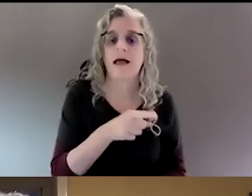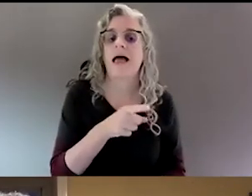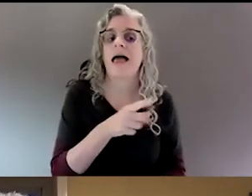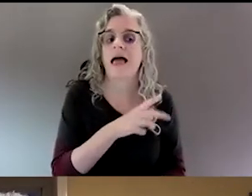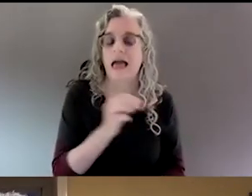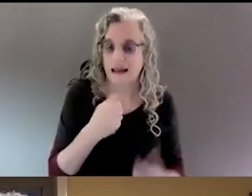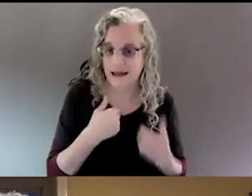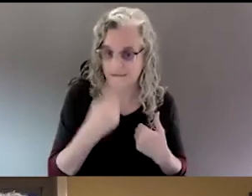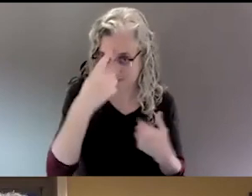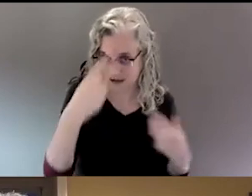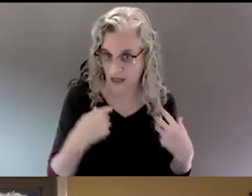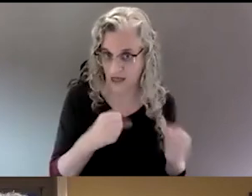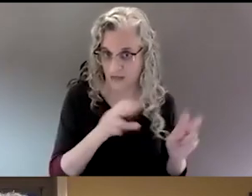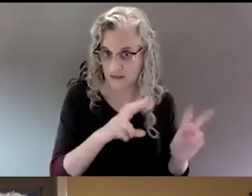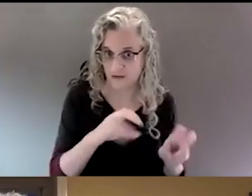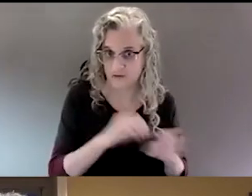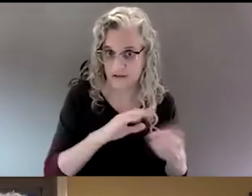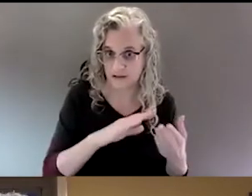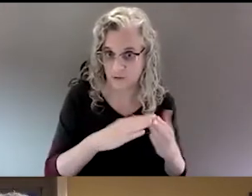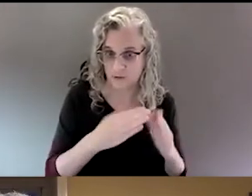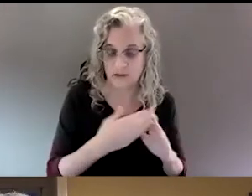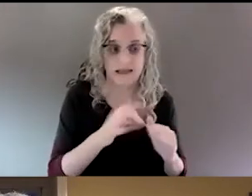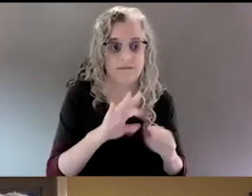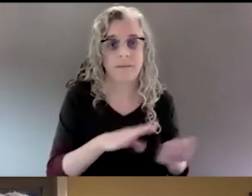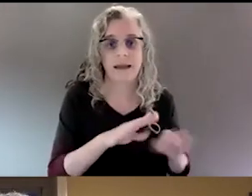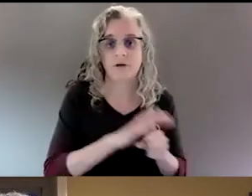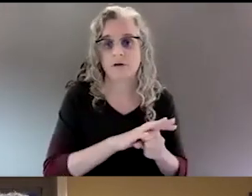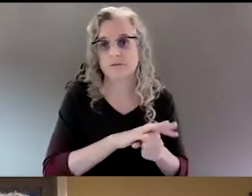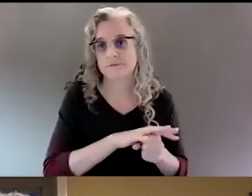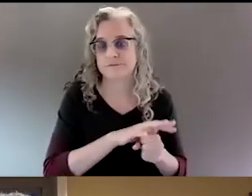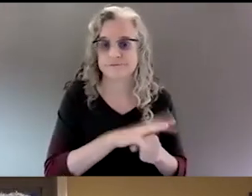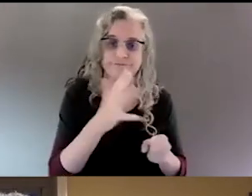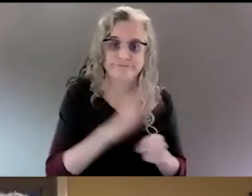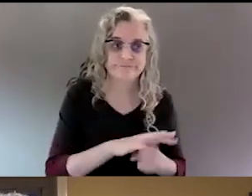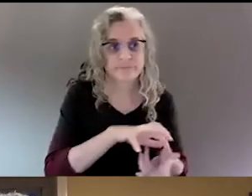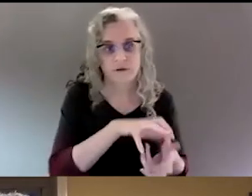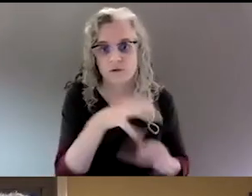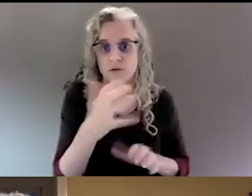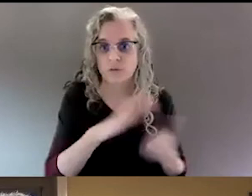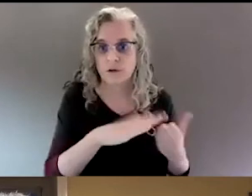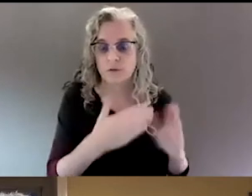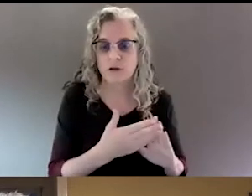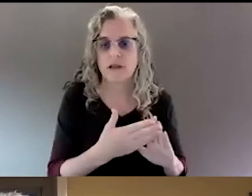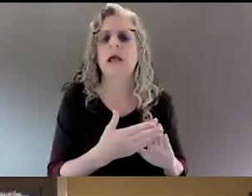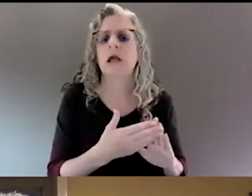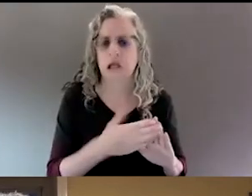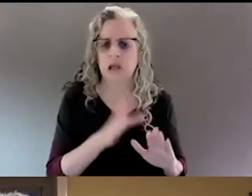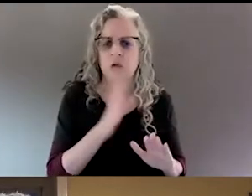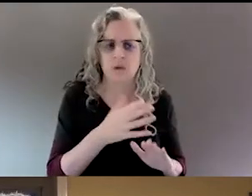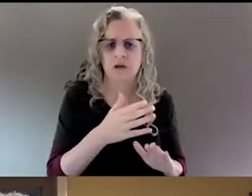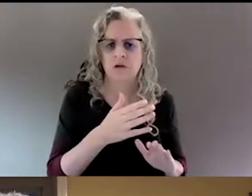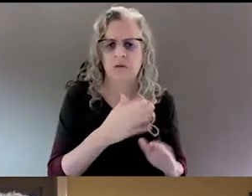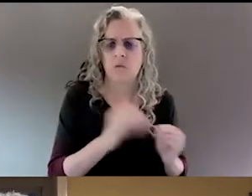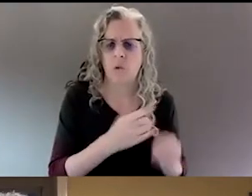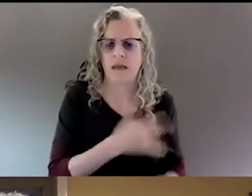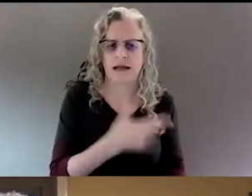you're disruptive and disturbing in the community, it is more likely that you will be shot than if you're a white man. And